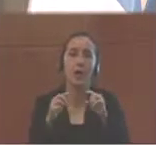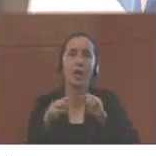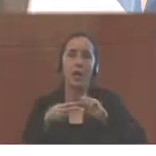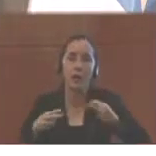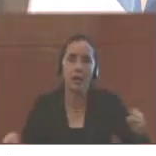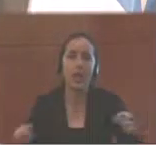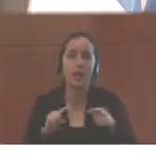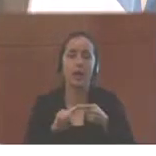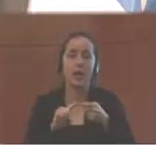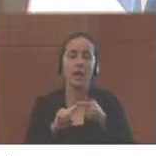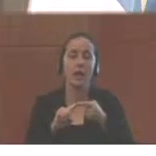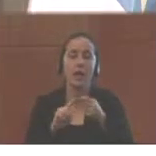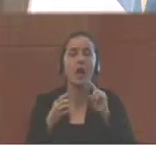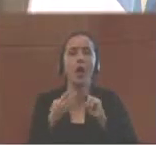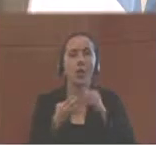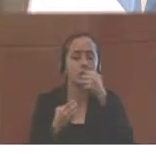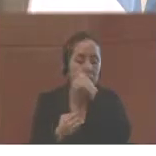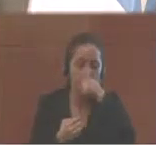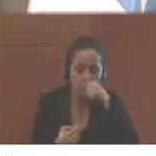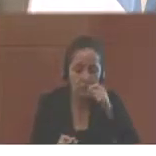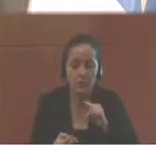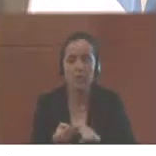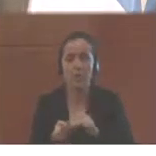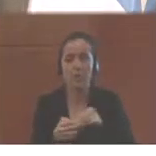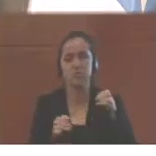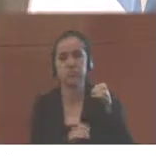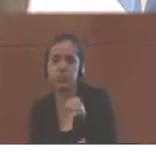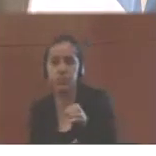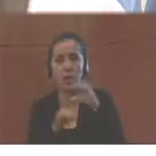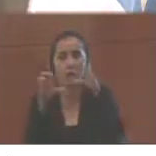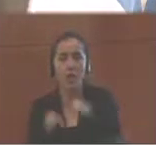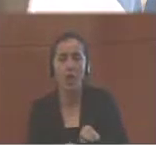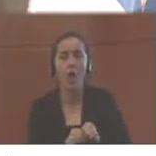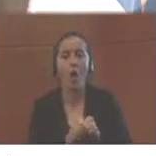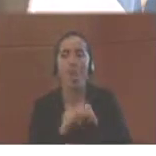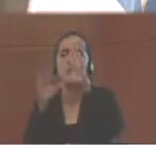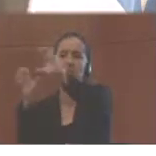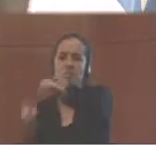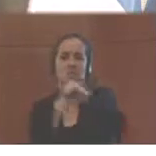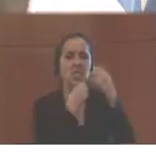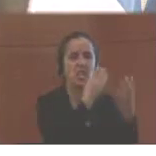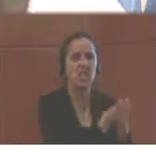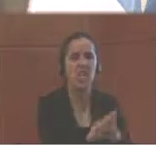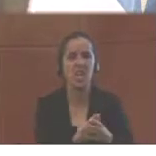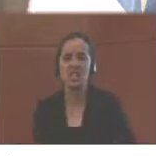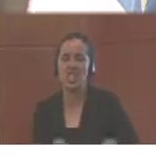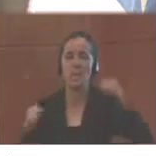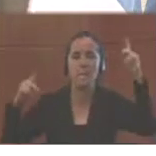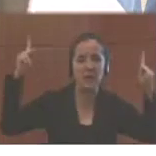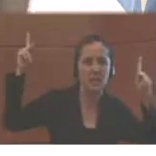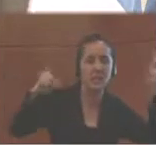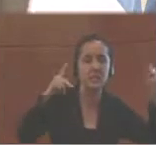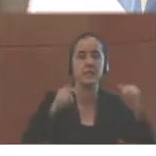the vis-a-vis the uh, social risks, human trafficking,